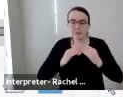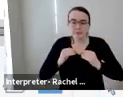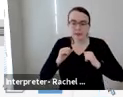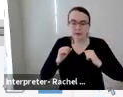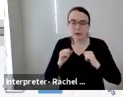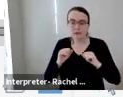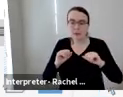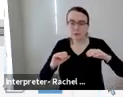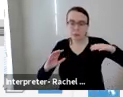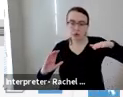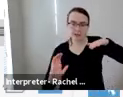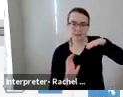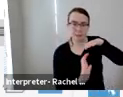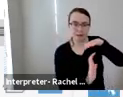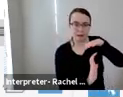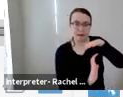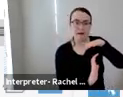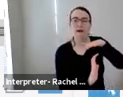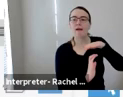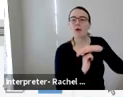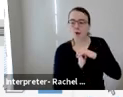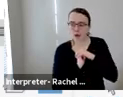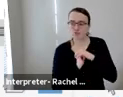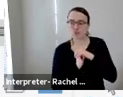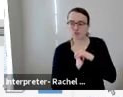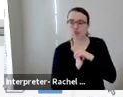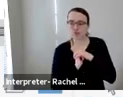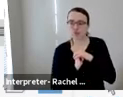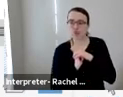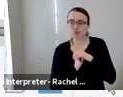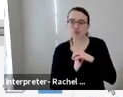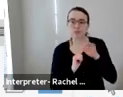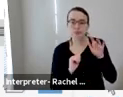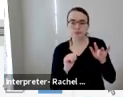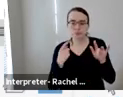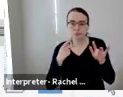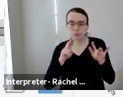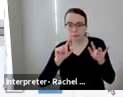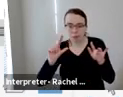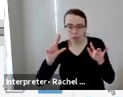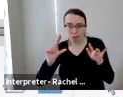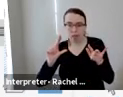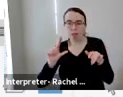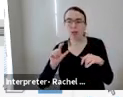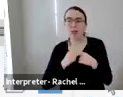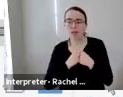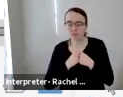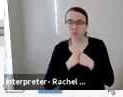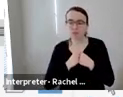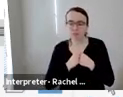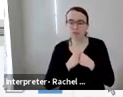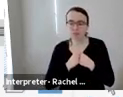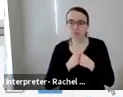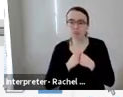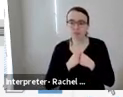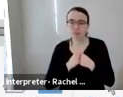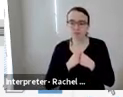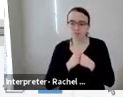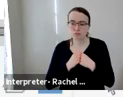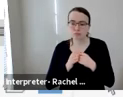this back a little. Terrific. Press pull. I'm going to do this here.